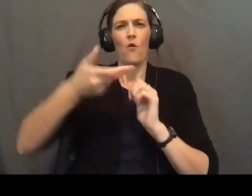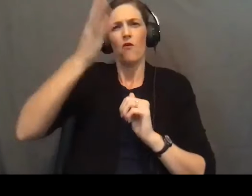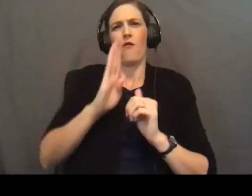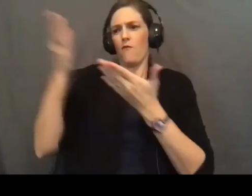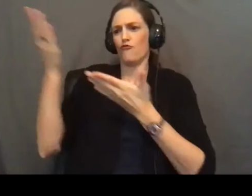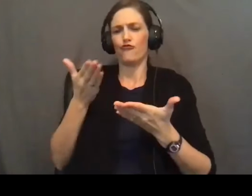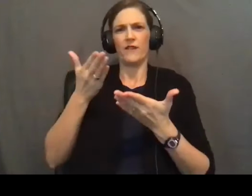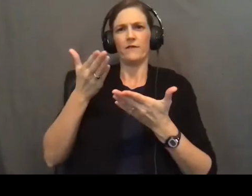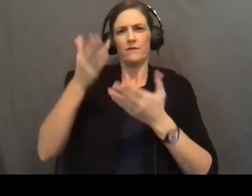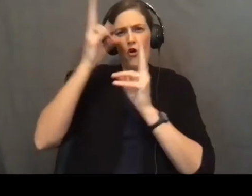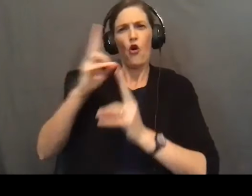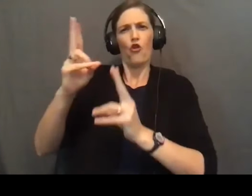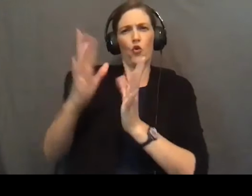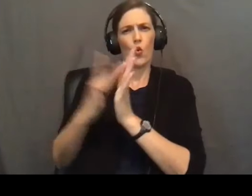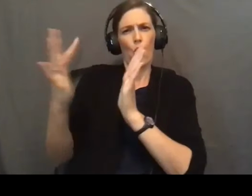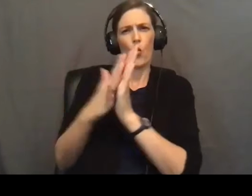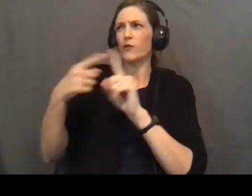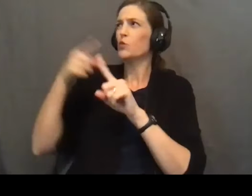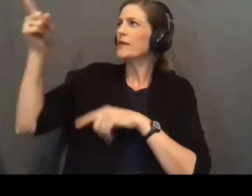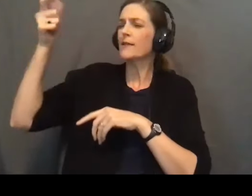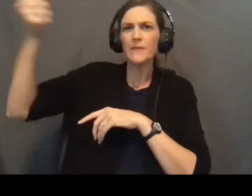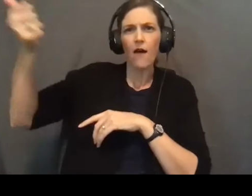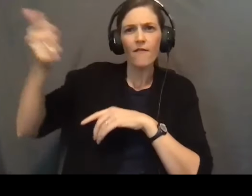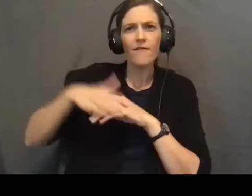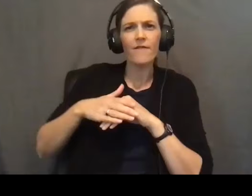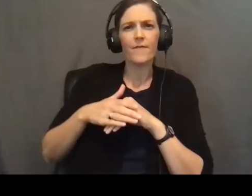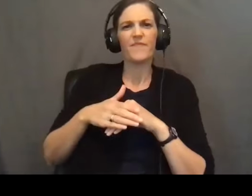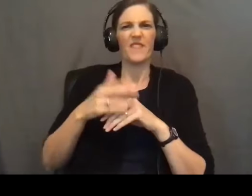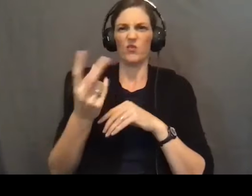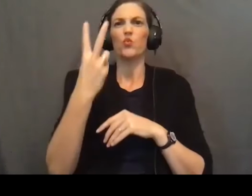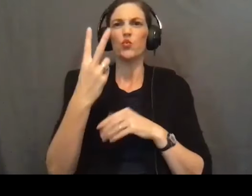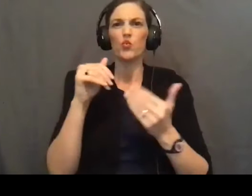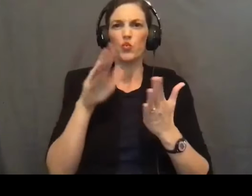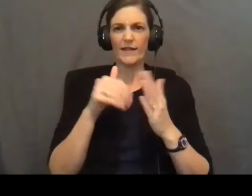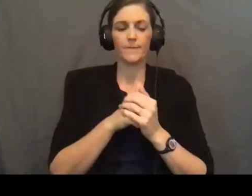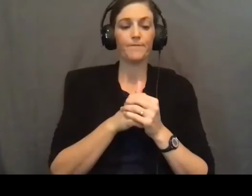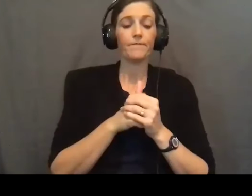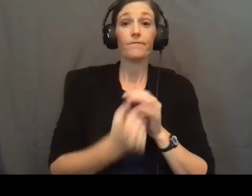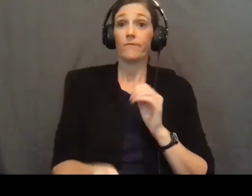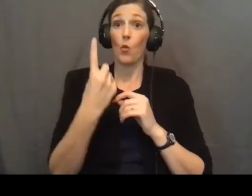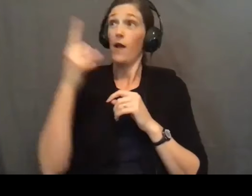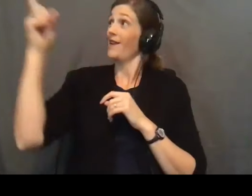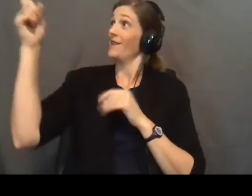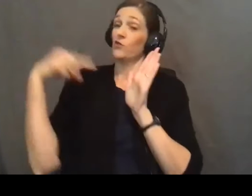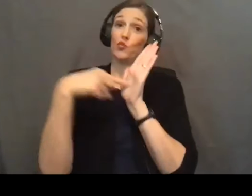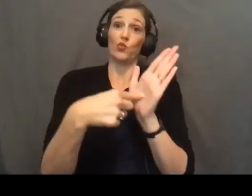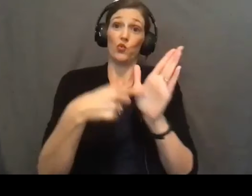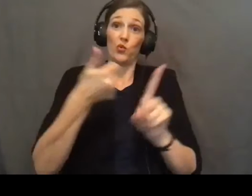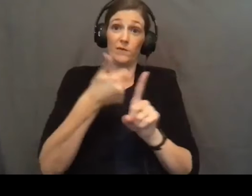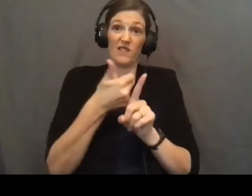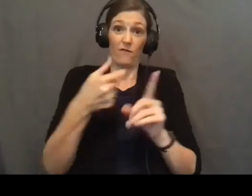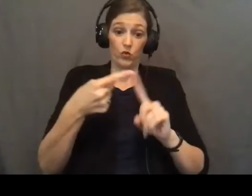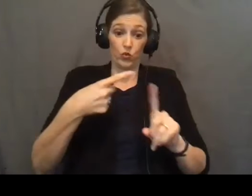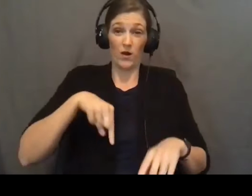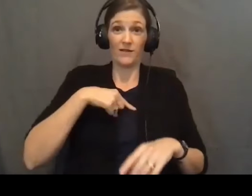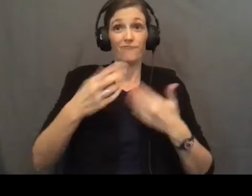glory to Himself, how God reveals Himself. He says He does it in two ways. One is He reveals Himself to us, whether it be